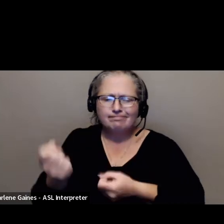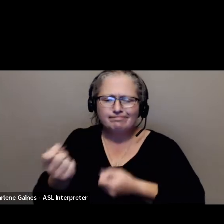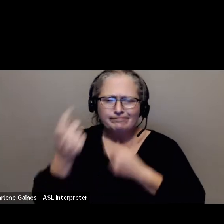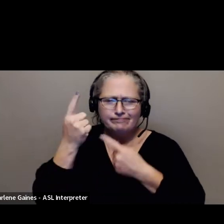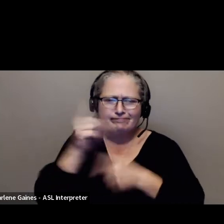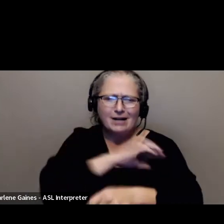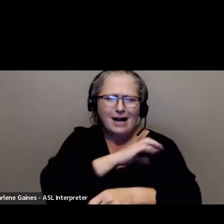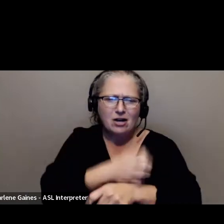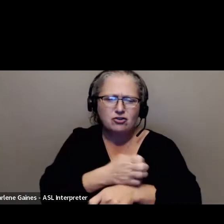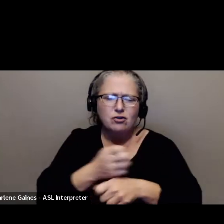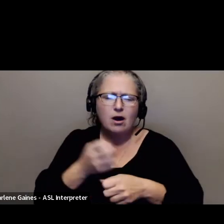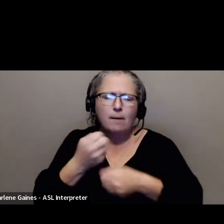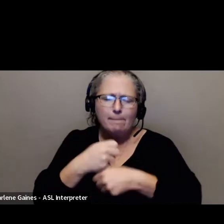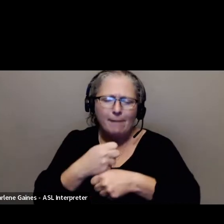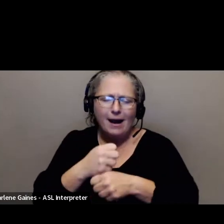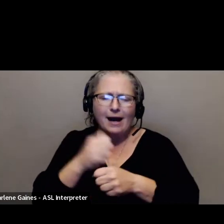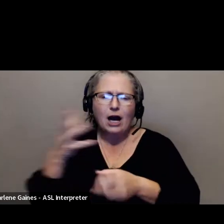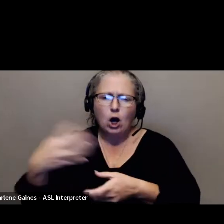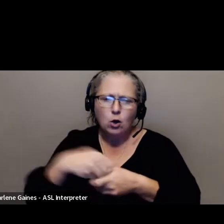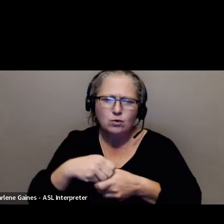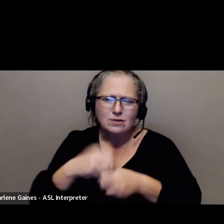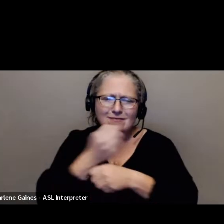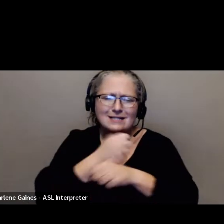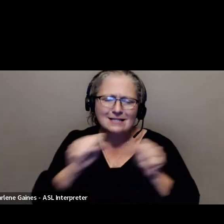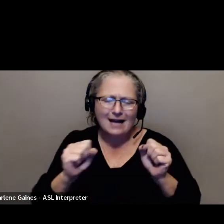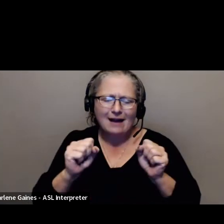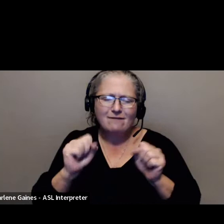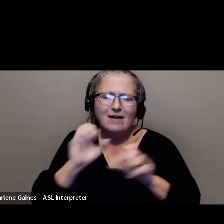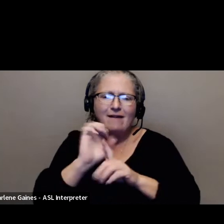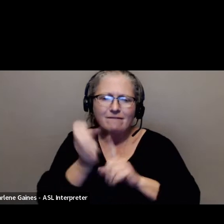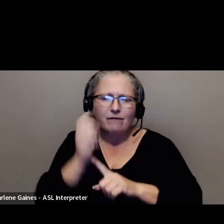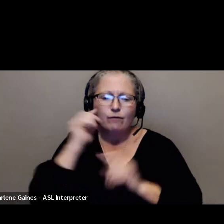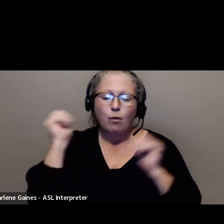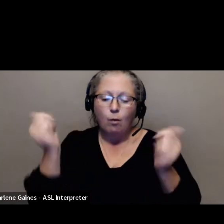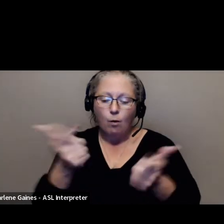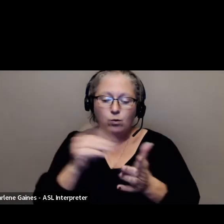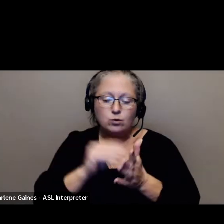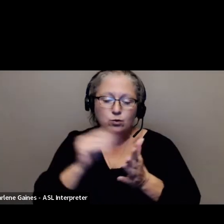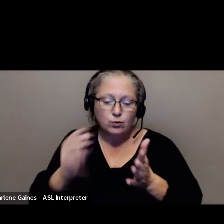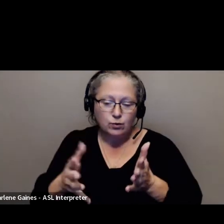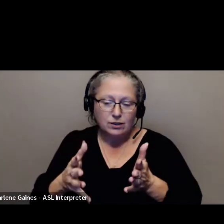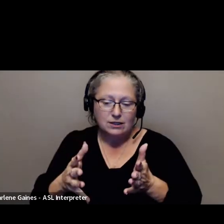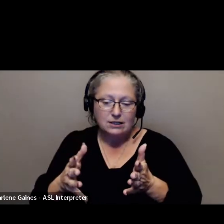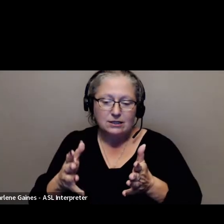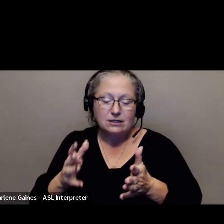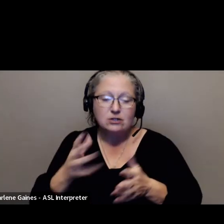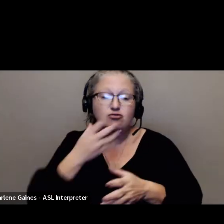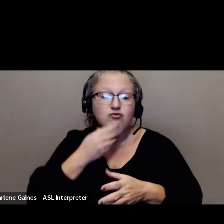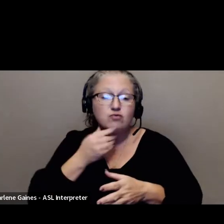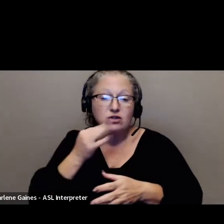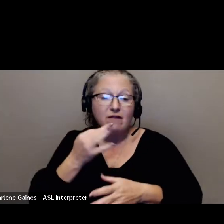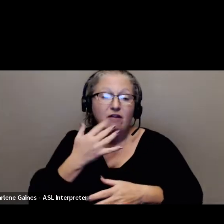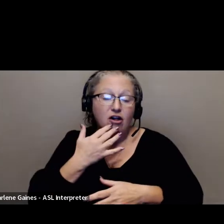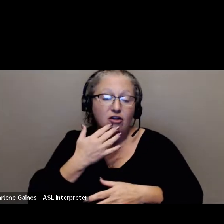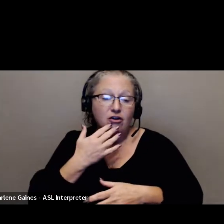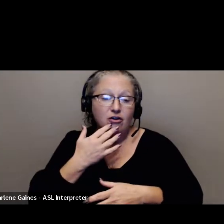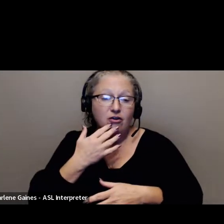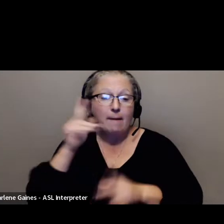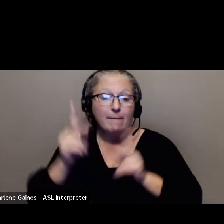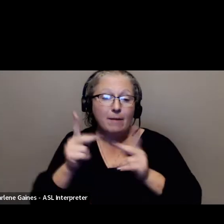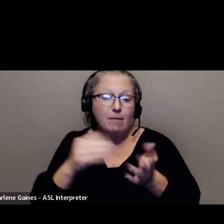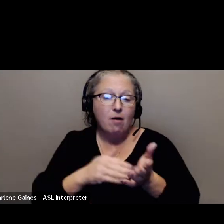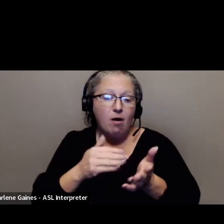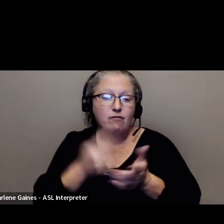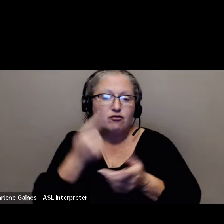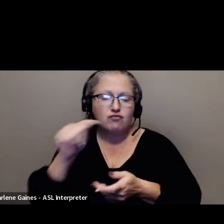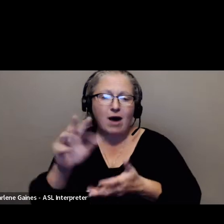for creating a safe and inclusive learning environment for all students. As a Jew of color, people often try